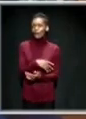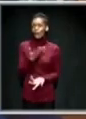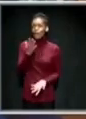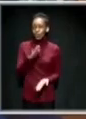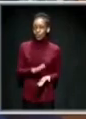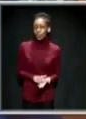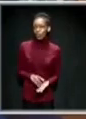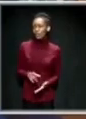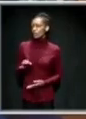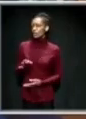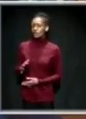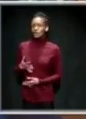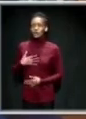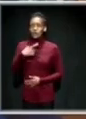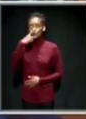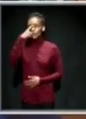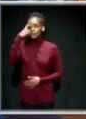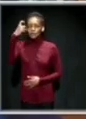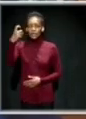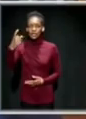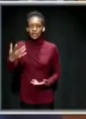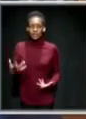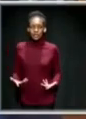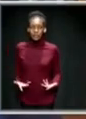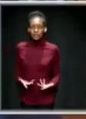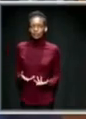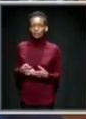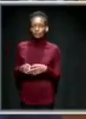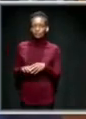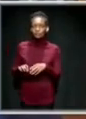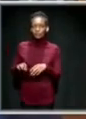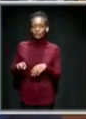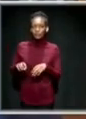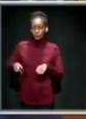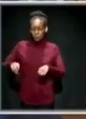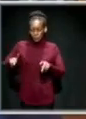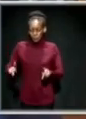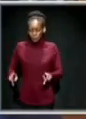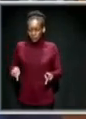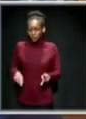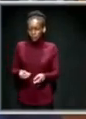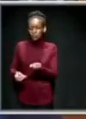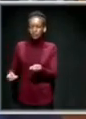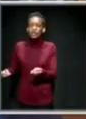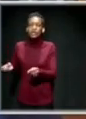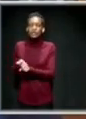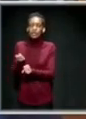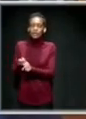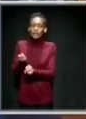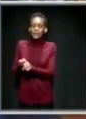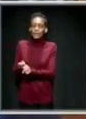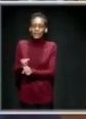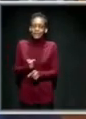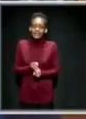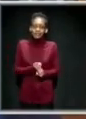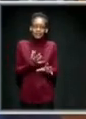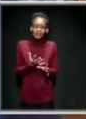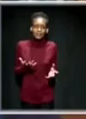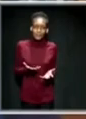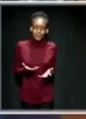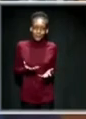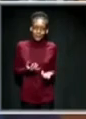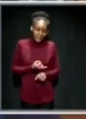in creating opportunities for employment for children, it all begins with quality